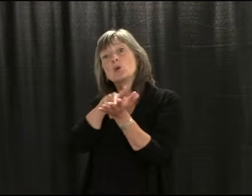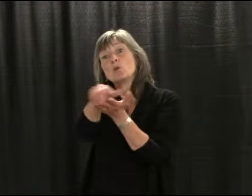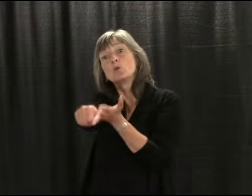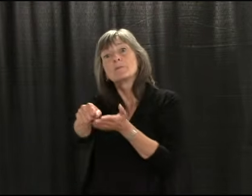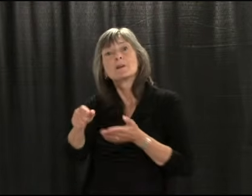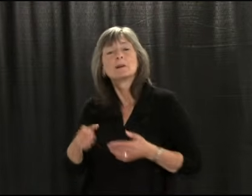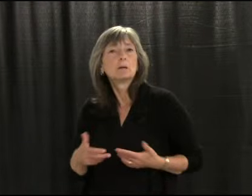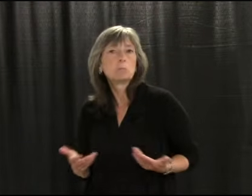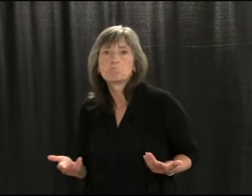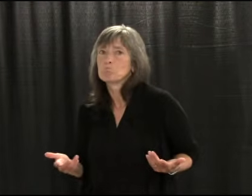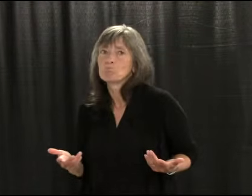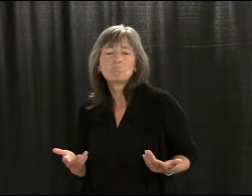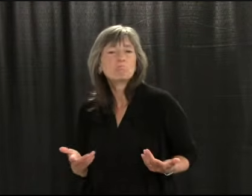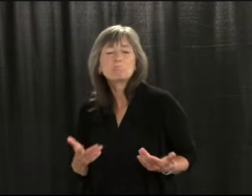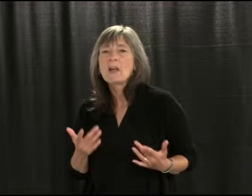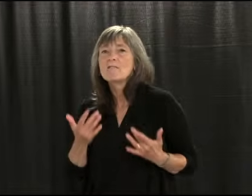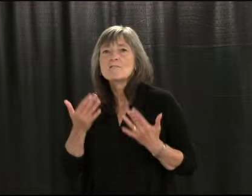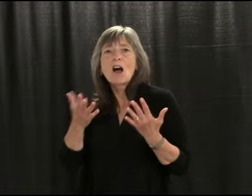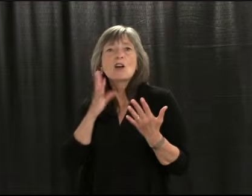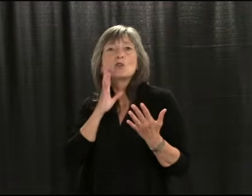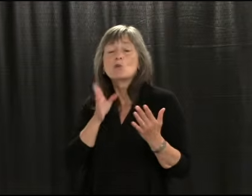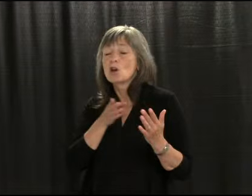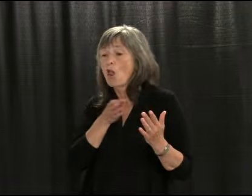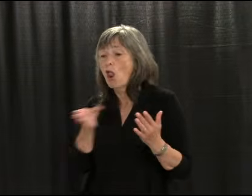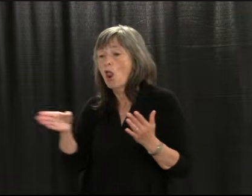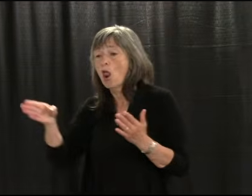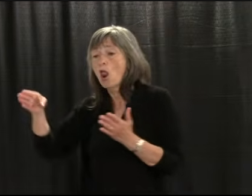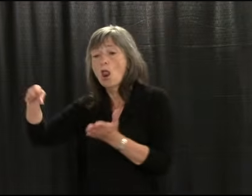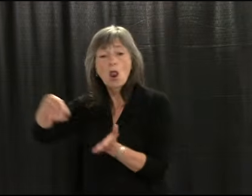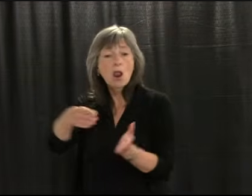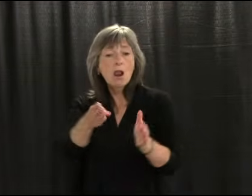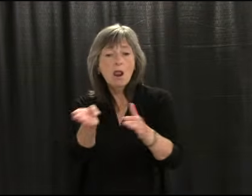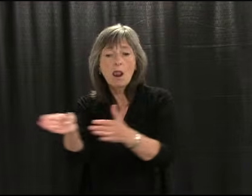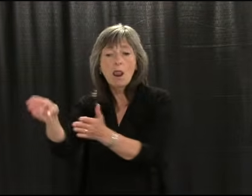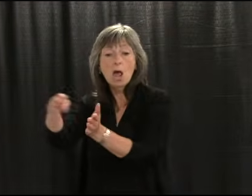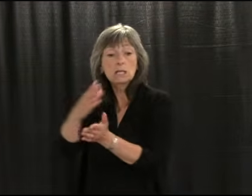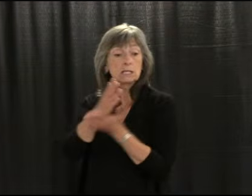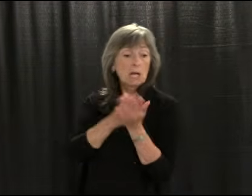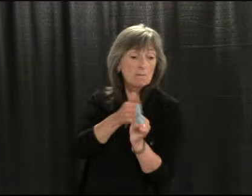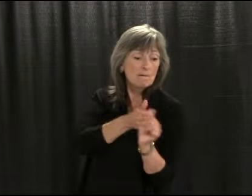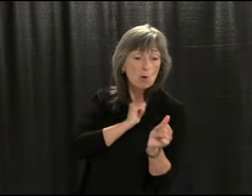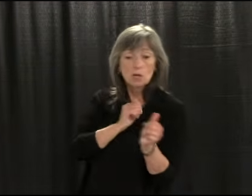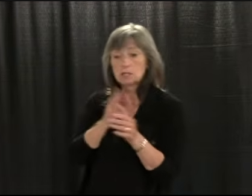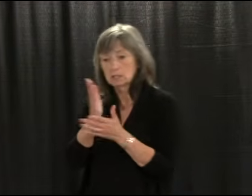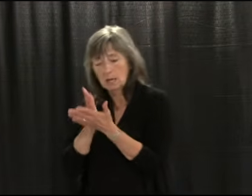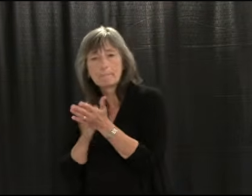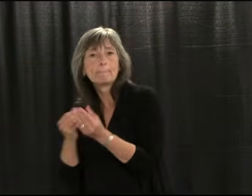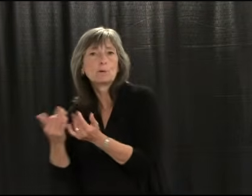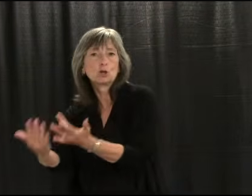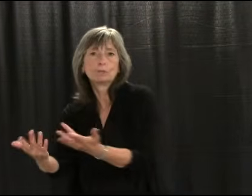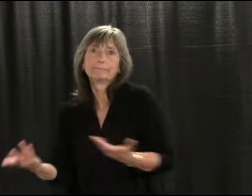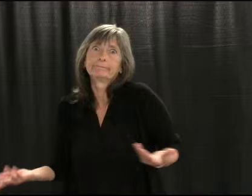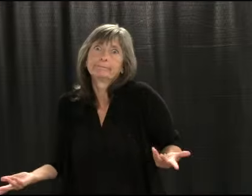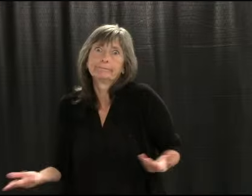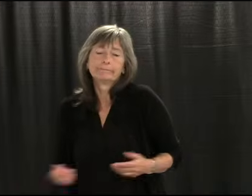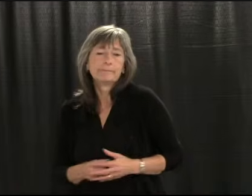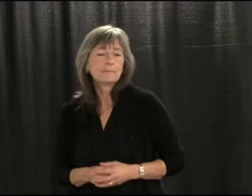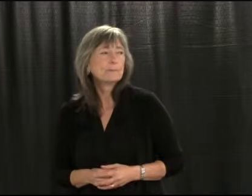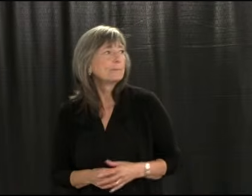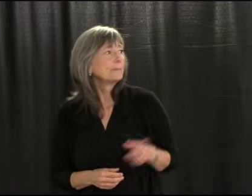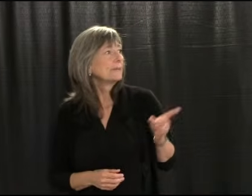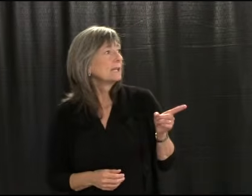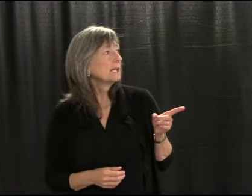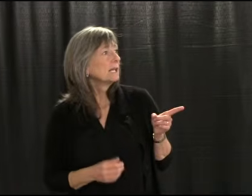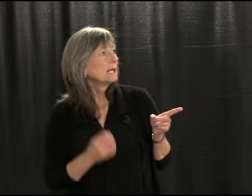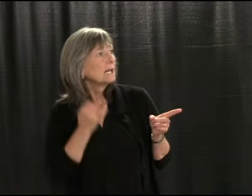is moving in and around structures, avoiding some and then burning others to the ground. Is there anything, like, if you're in an evacuation, if you're in that large